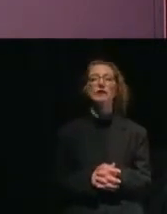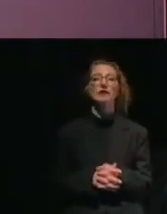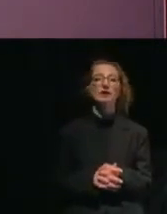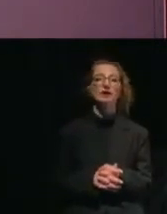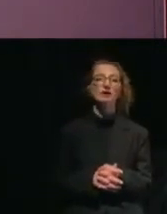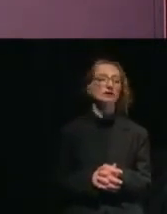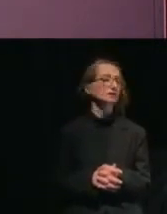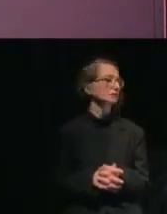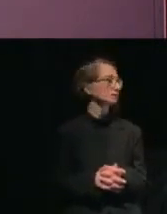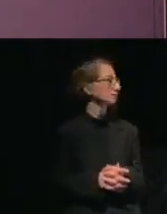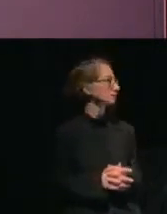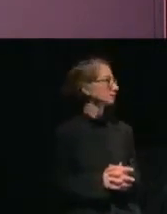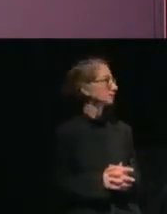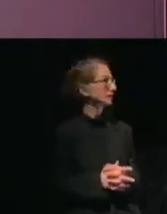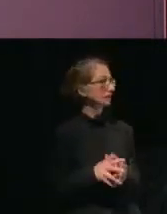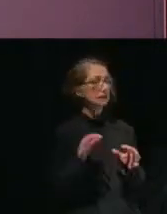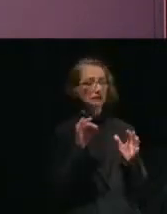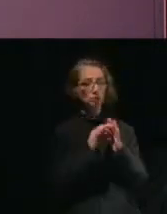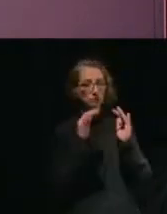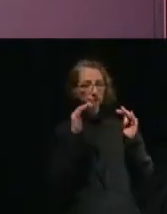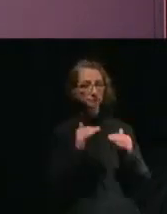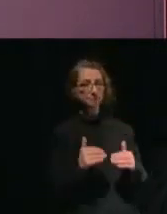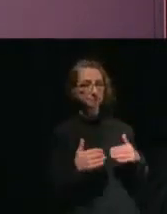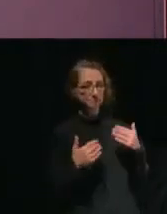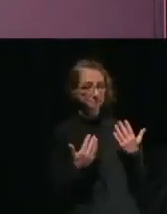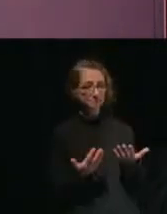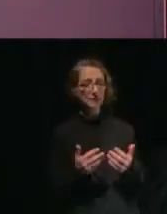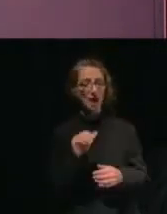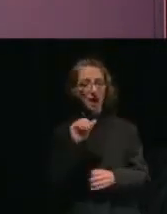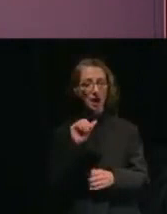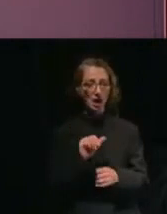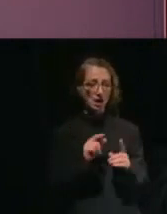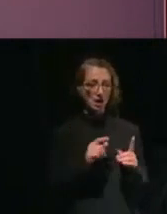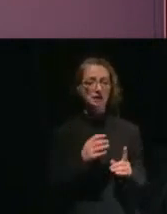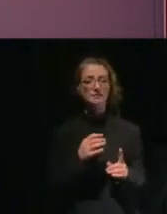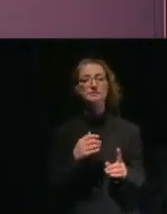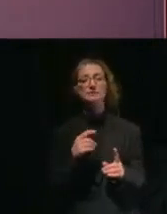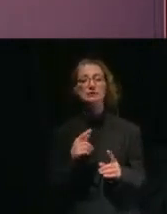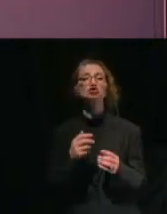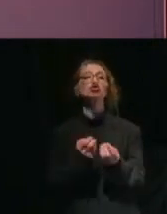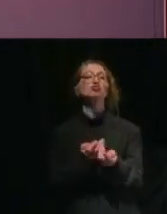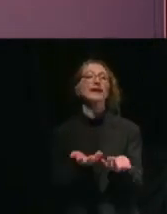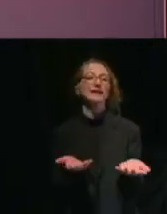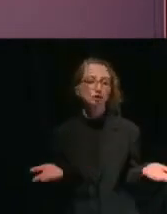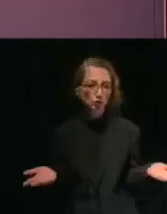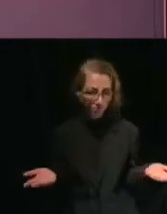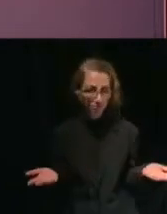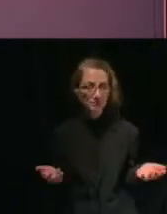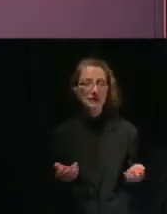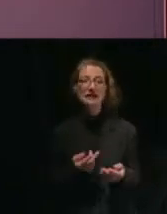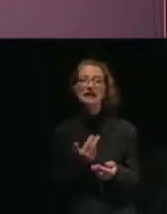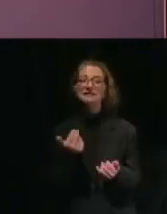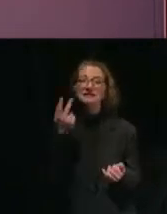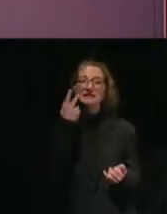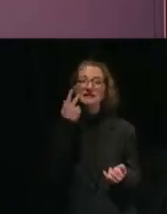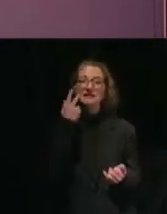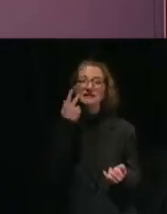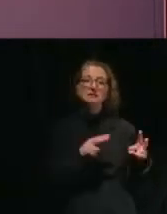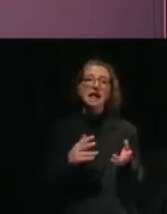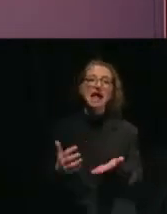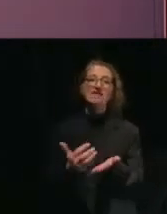we'll go right through these points. A, we were interested in the spectrum of different income constellations and forms of